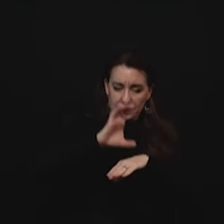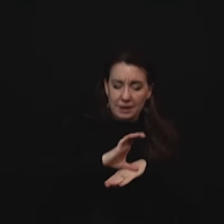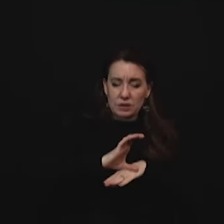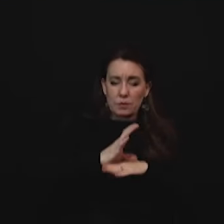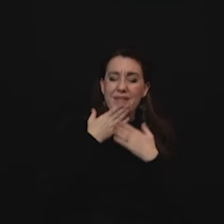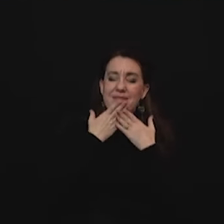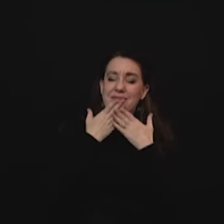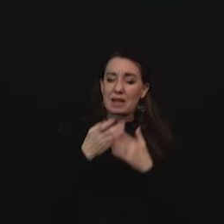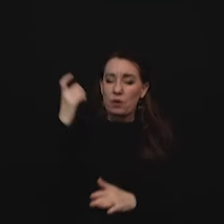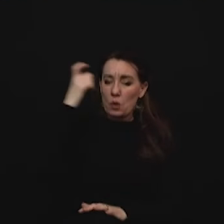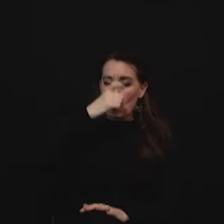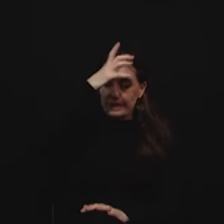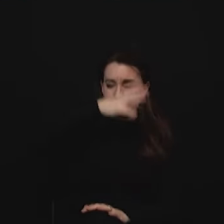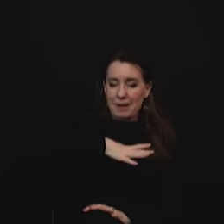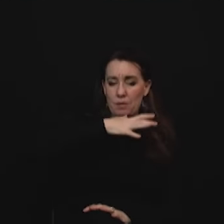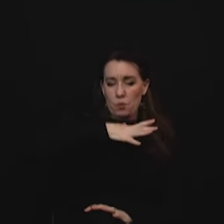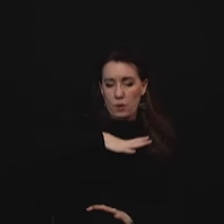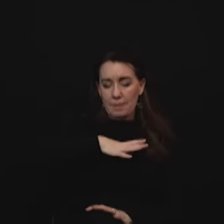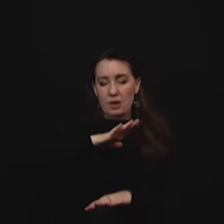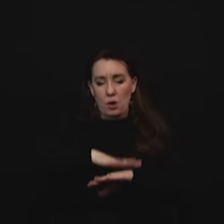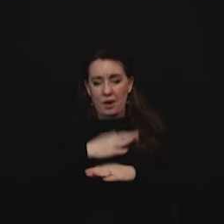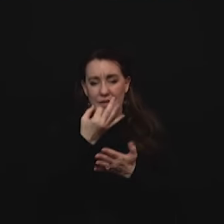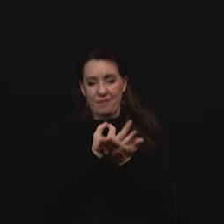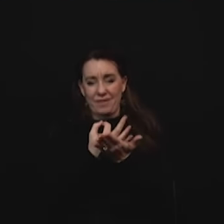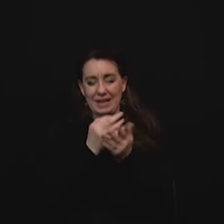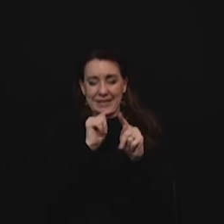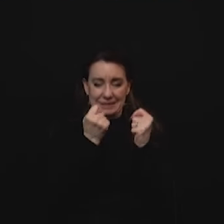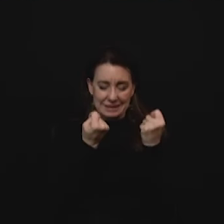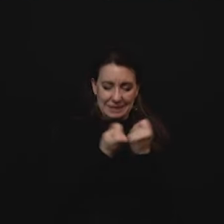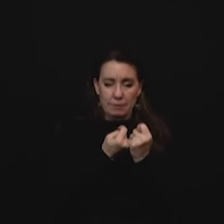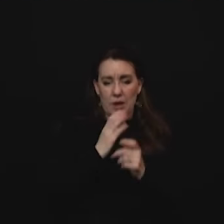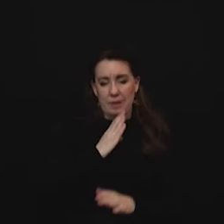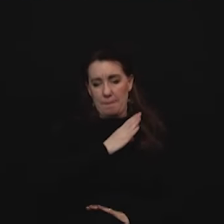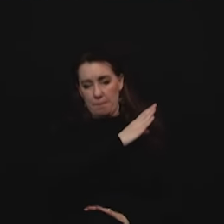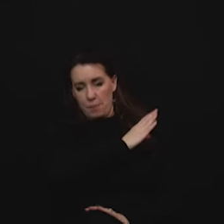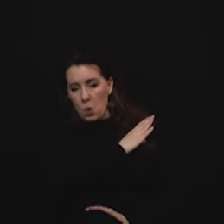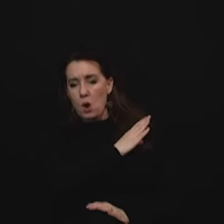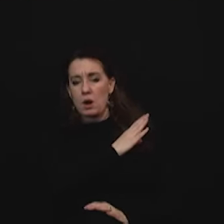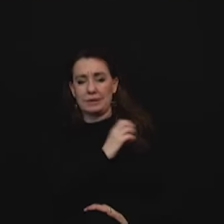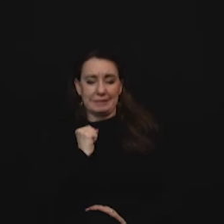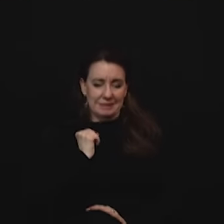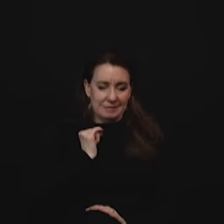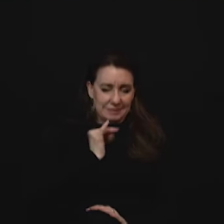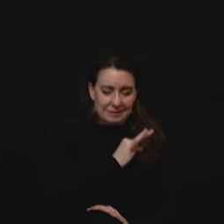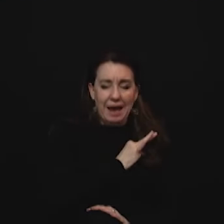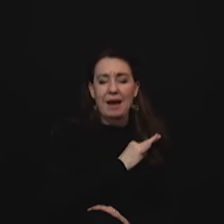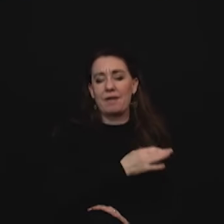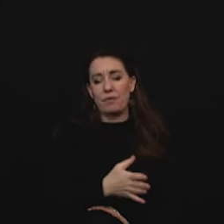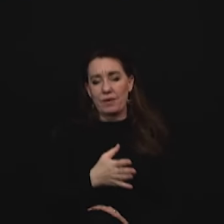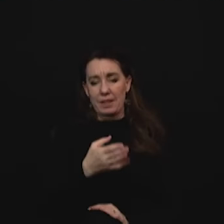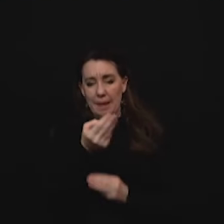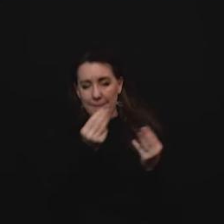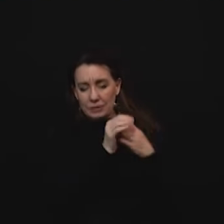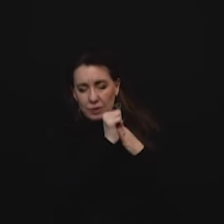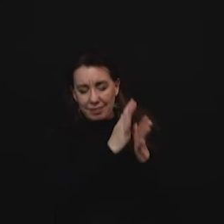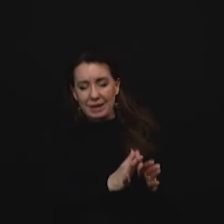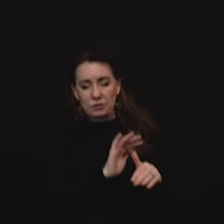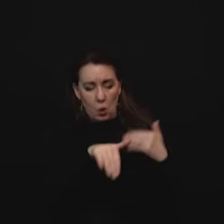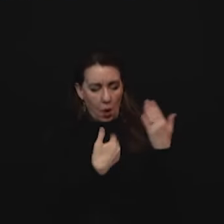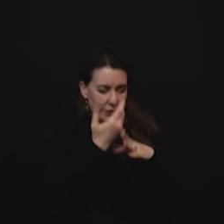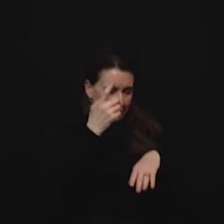for the wise men and women who serve on our finance team, who serve on our board, who serve on our staff. Lord, we thank you for the ministry leaders who give